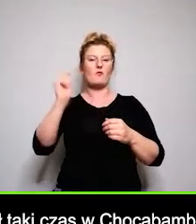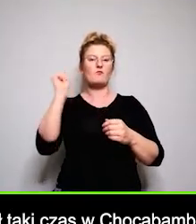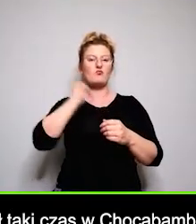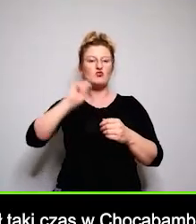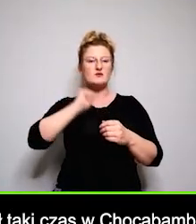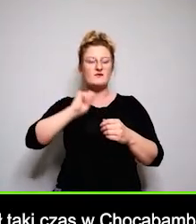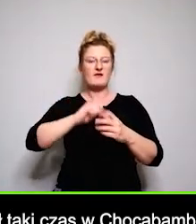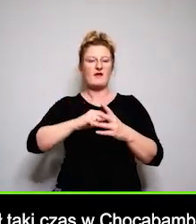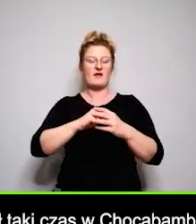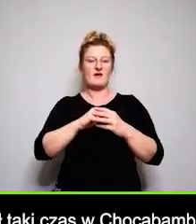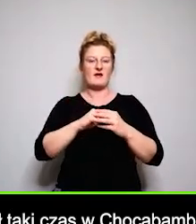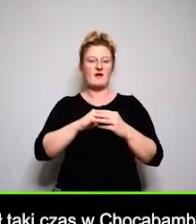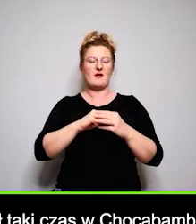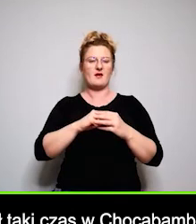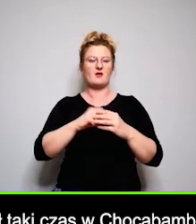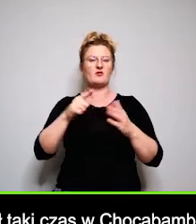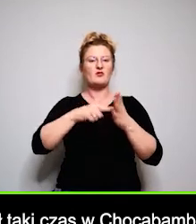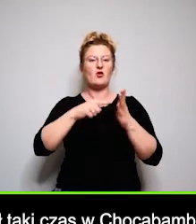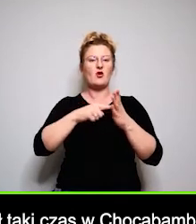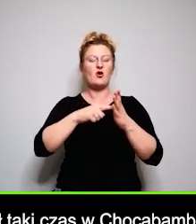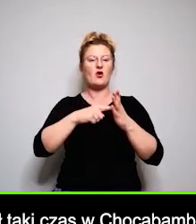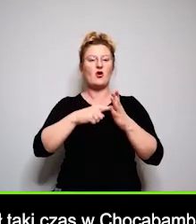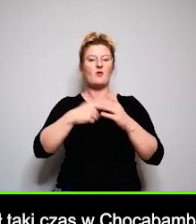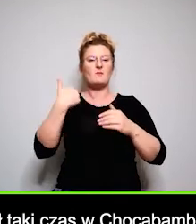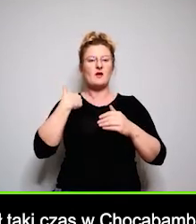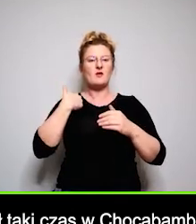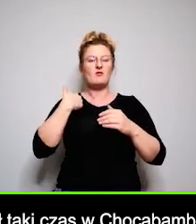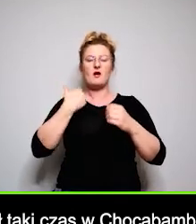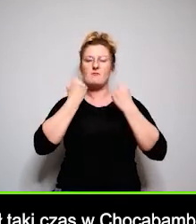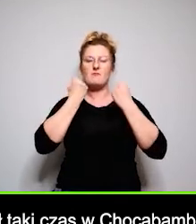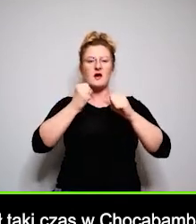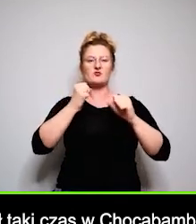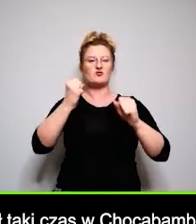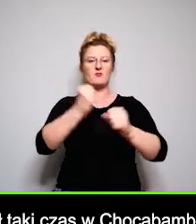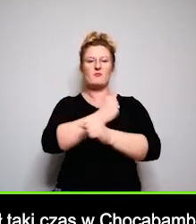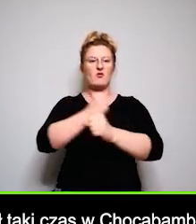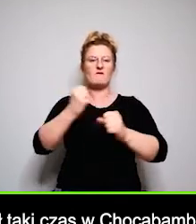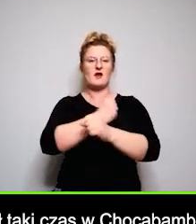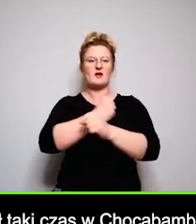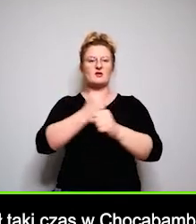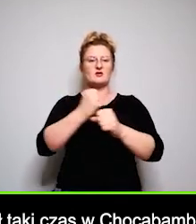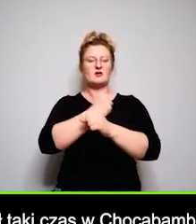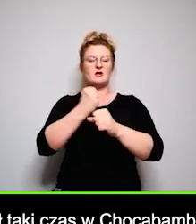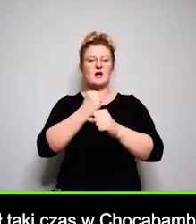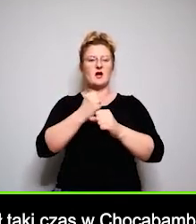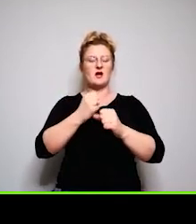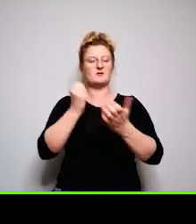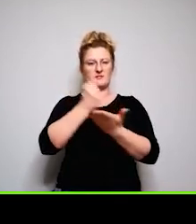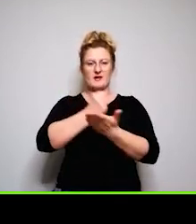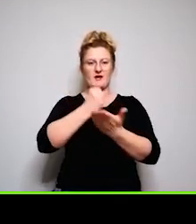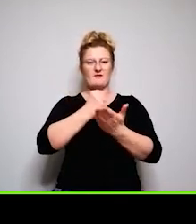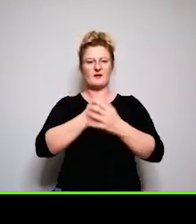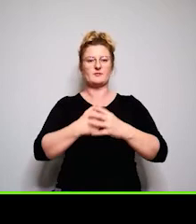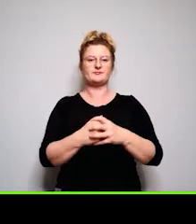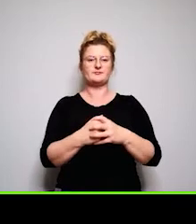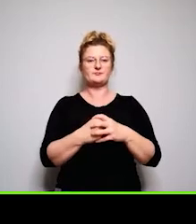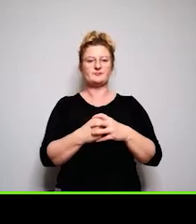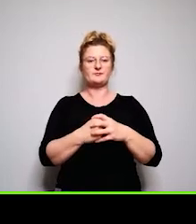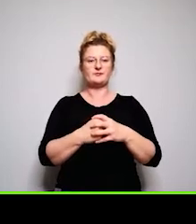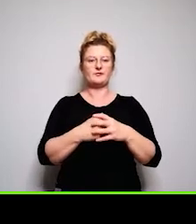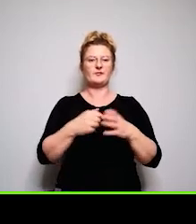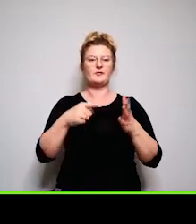women got killed, women got pushed out of a window from the 8th floor or something like that. And, it was like